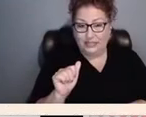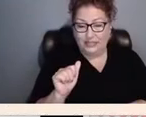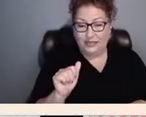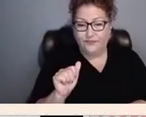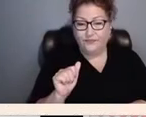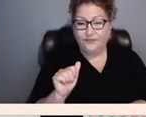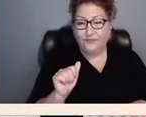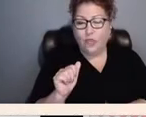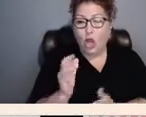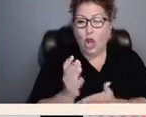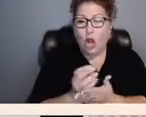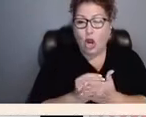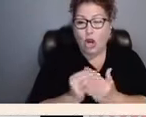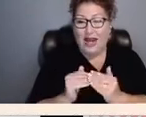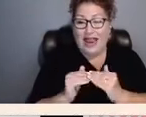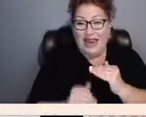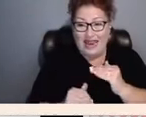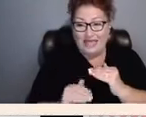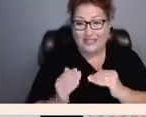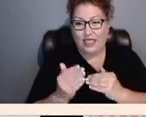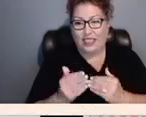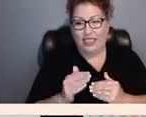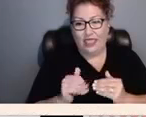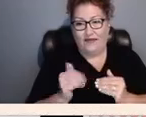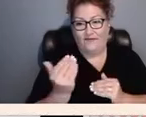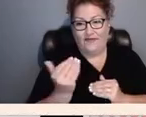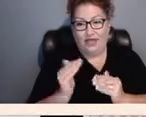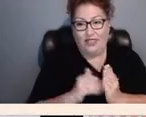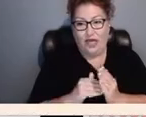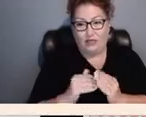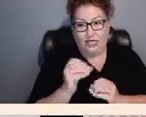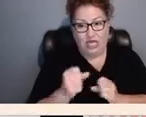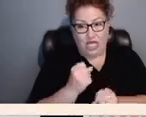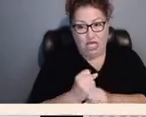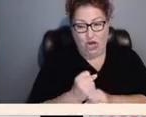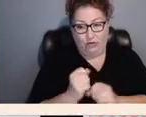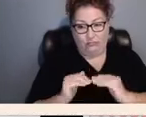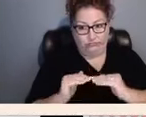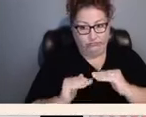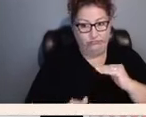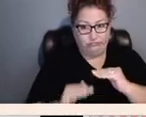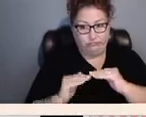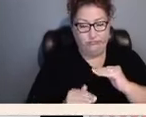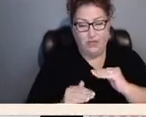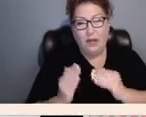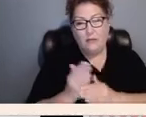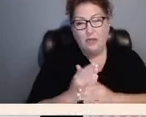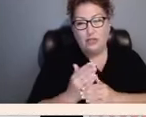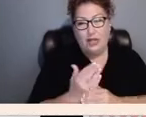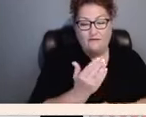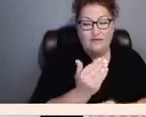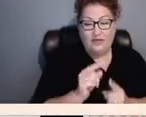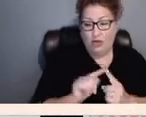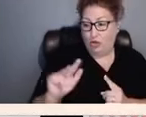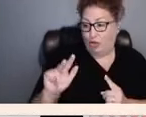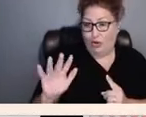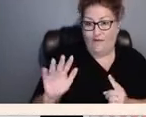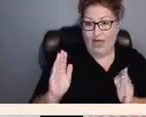than $15,000 a year. And between 15 and 35, you've got